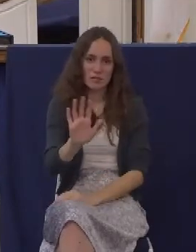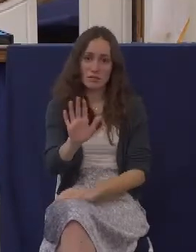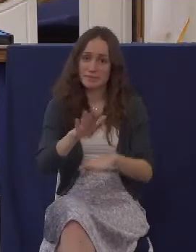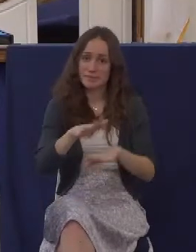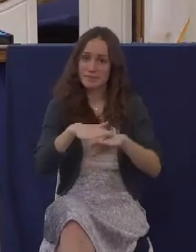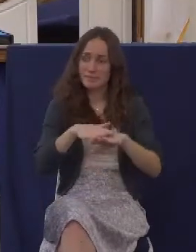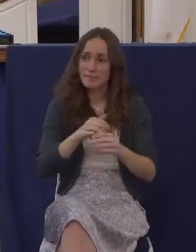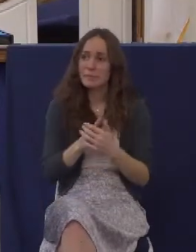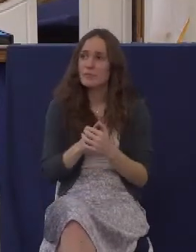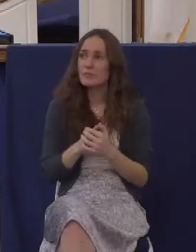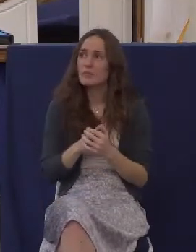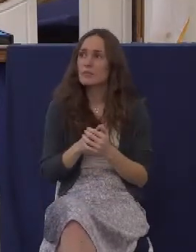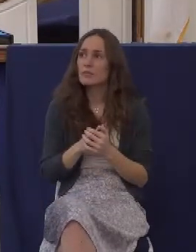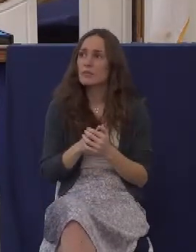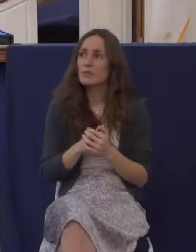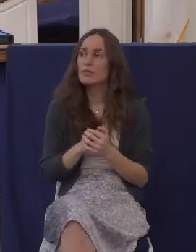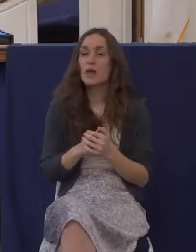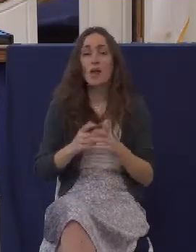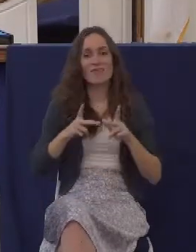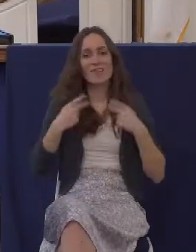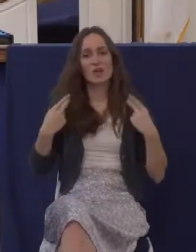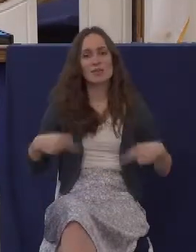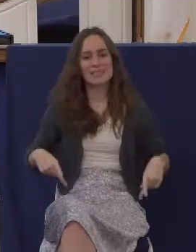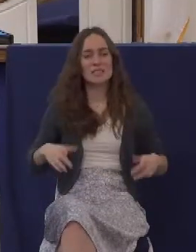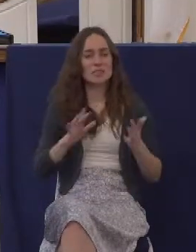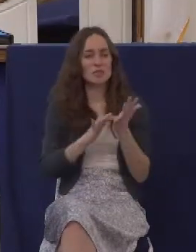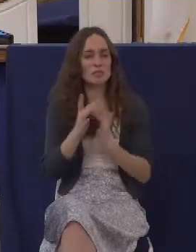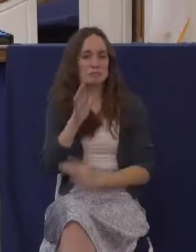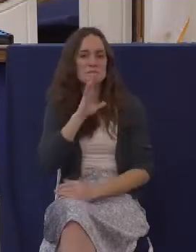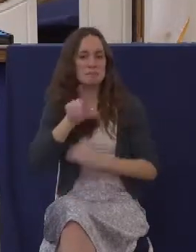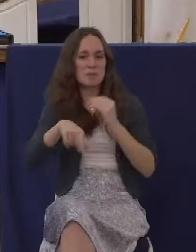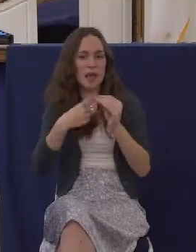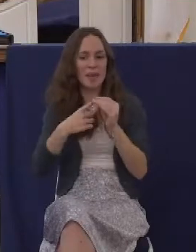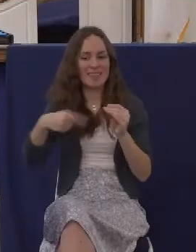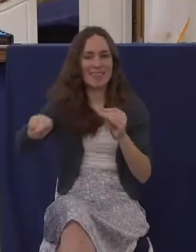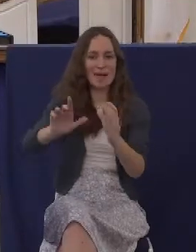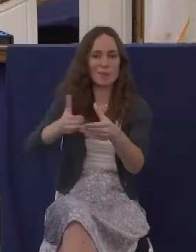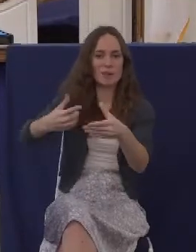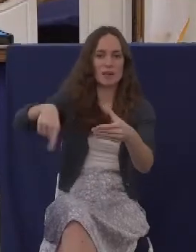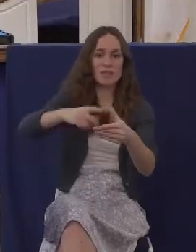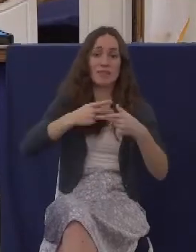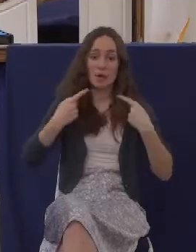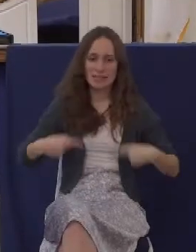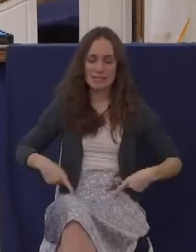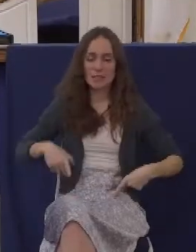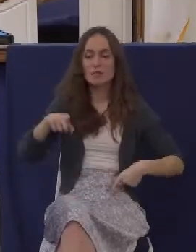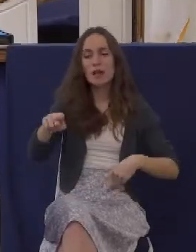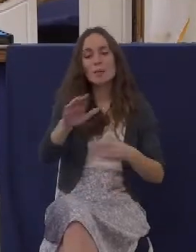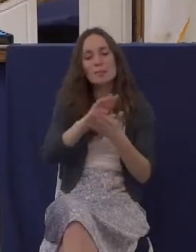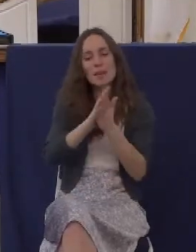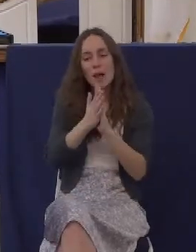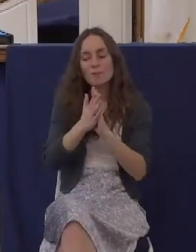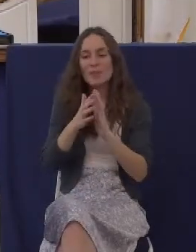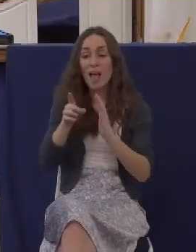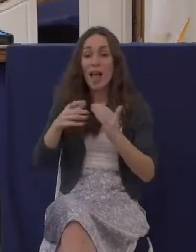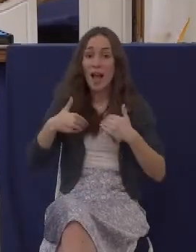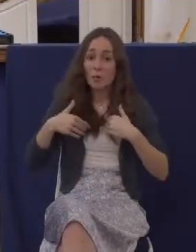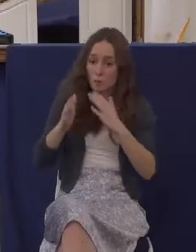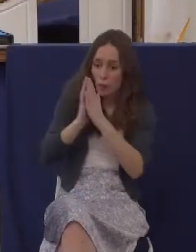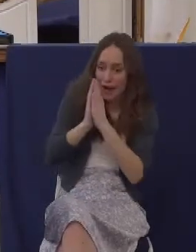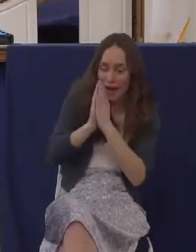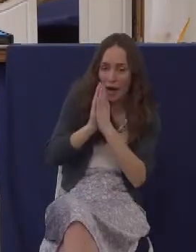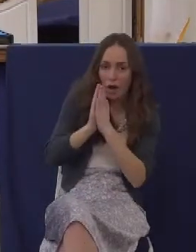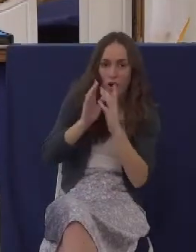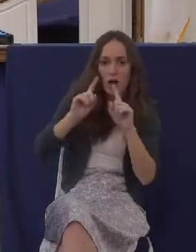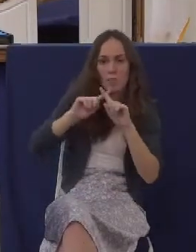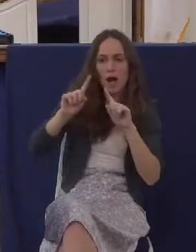The Pharisees was really who he was aiming at here. They had taken prayer and they had turned it into an act to be seen of